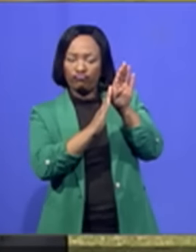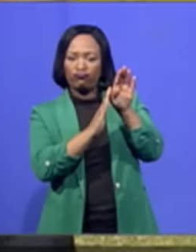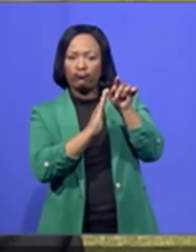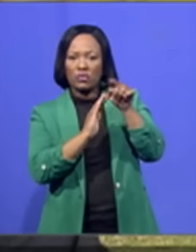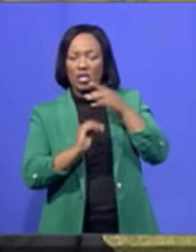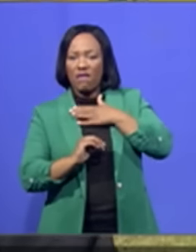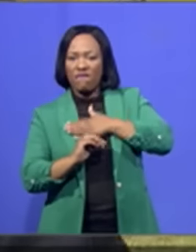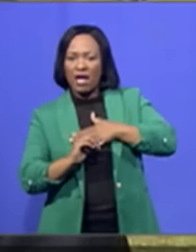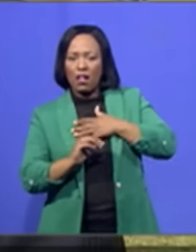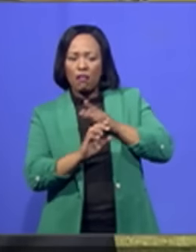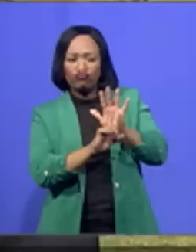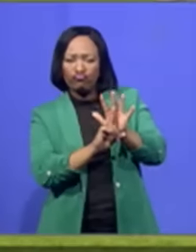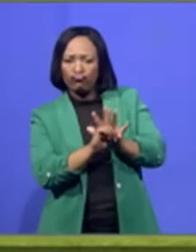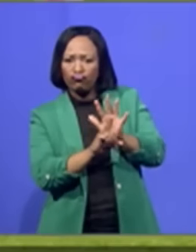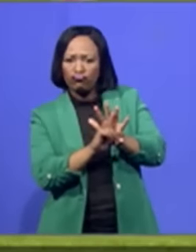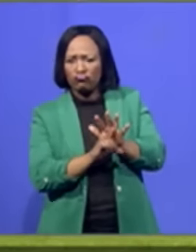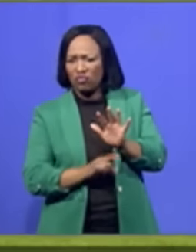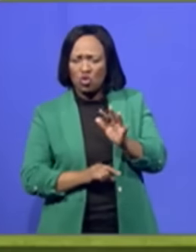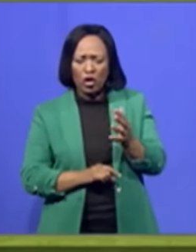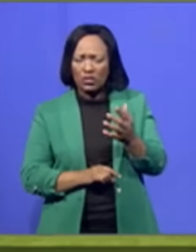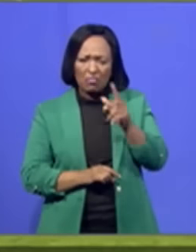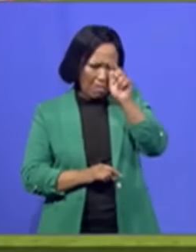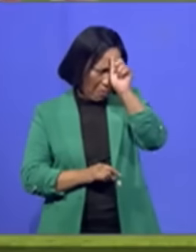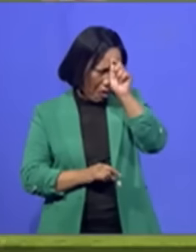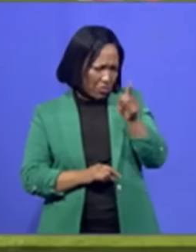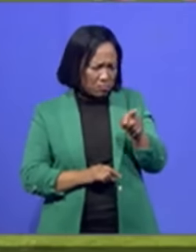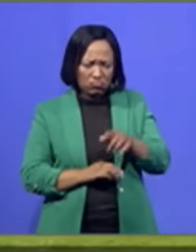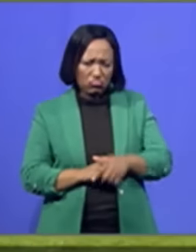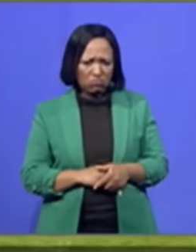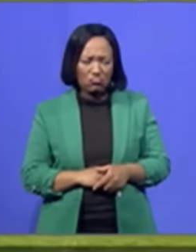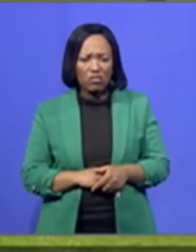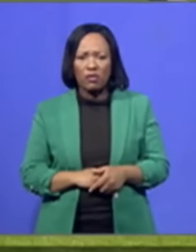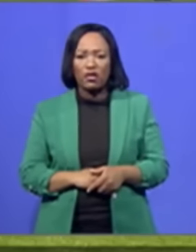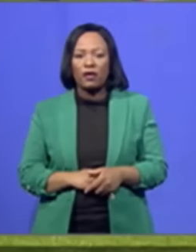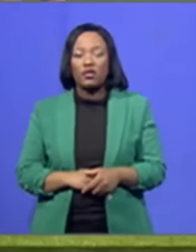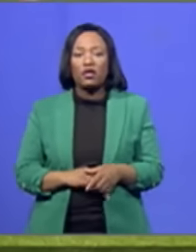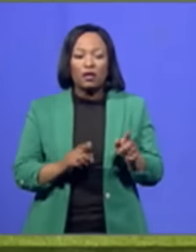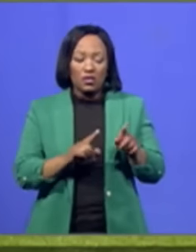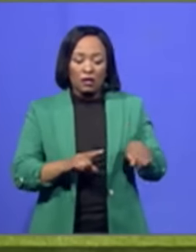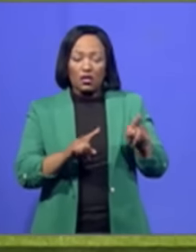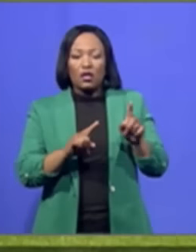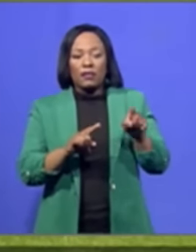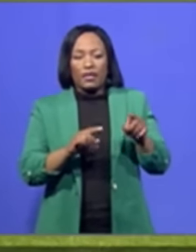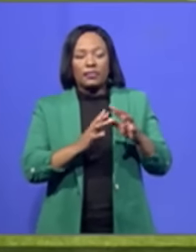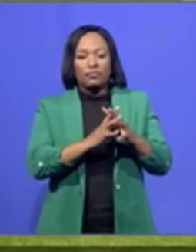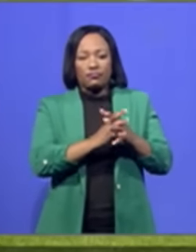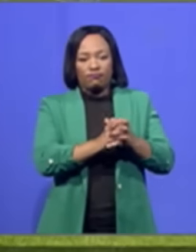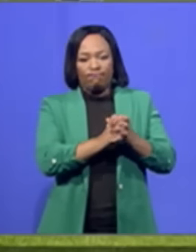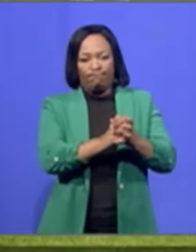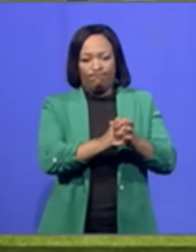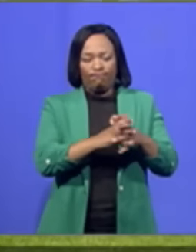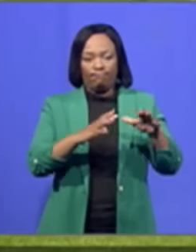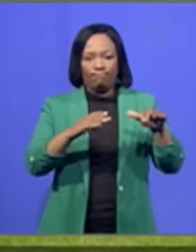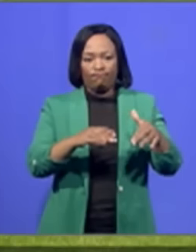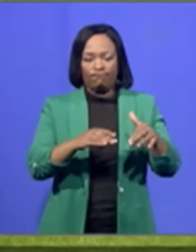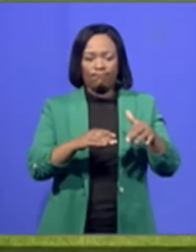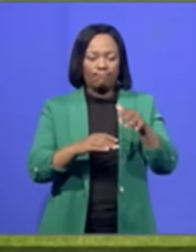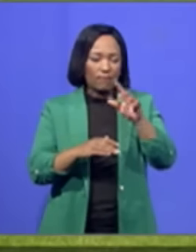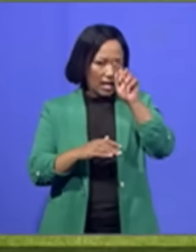to feel pity. They are not small boys. Moloto o re ba raloki ba swanetše go ba ngatana e tee gore sehlopha sa